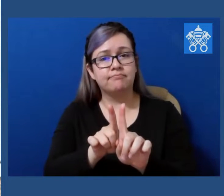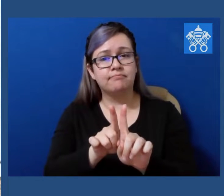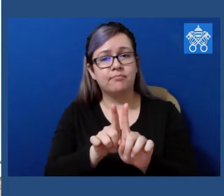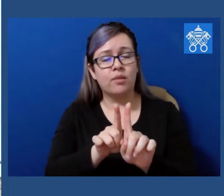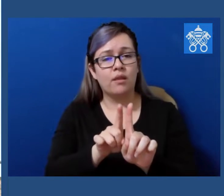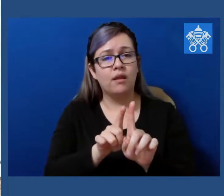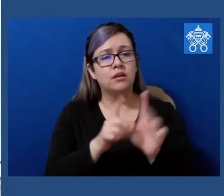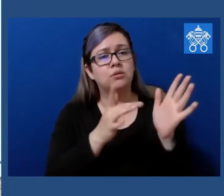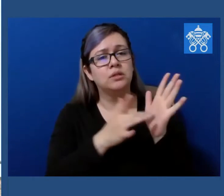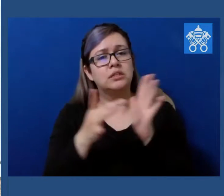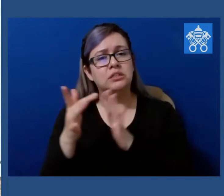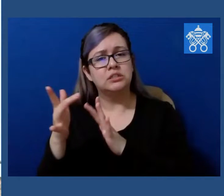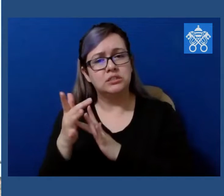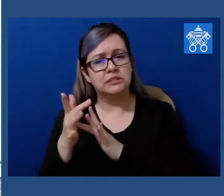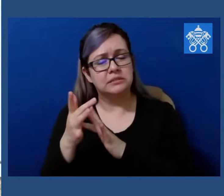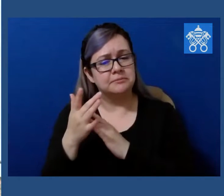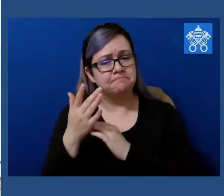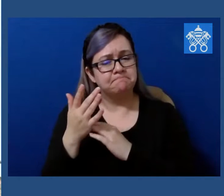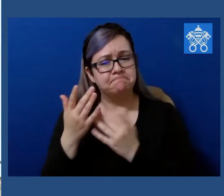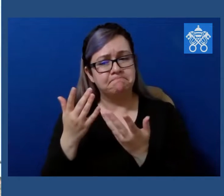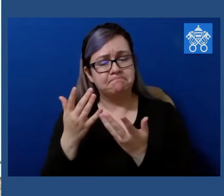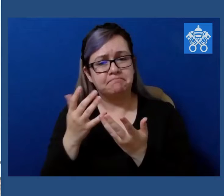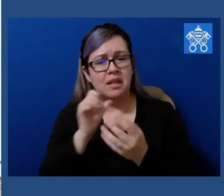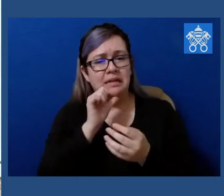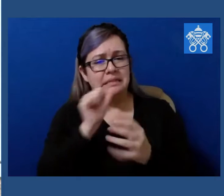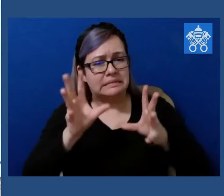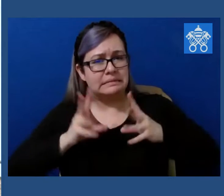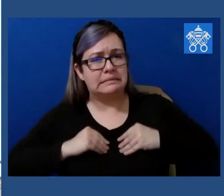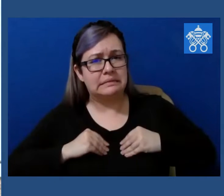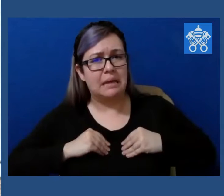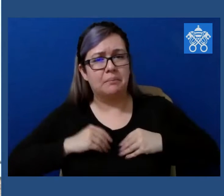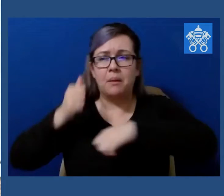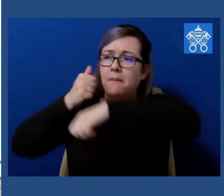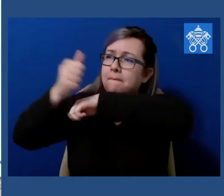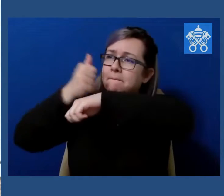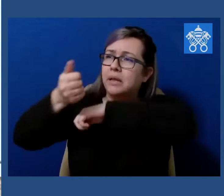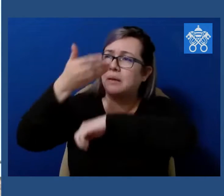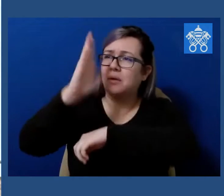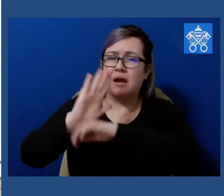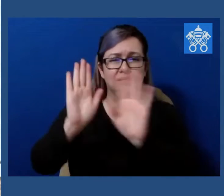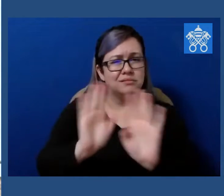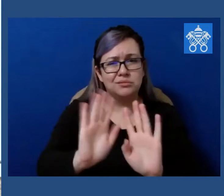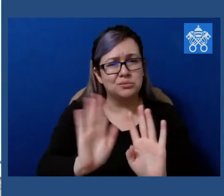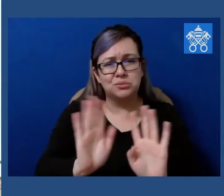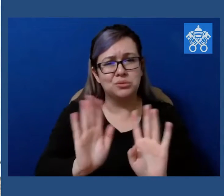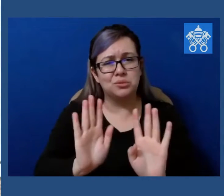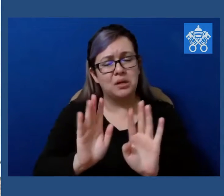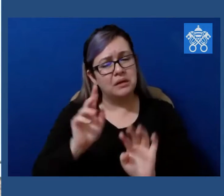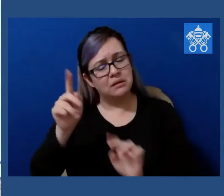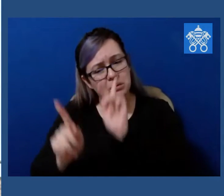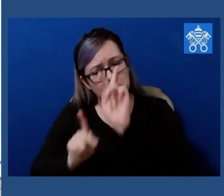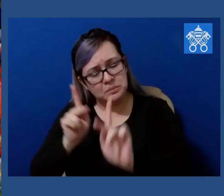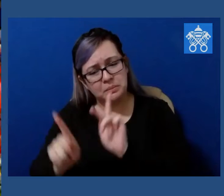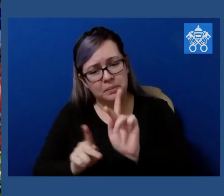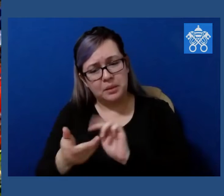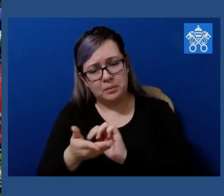Indeed, Jesus refuses and contests strongly the idea of blaming God for our evils. Those